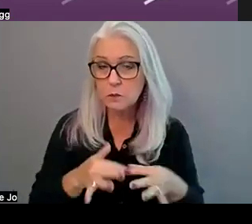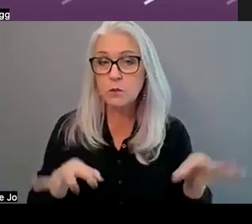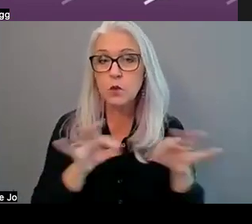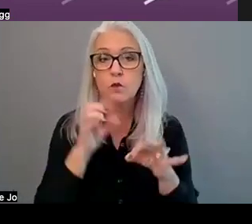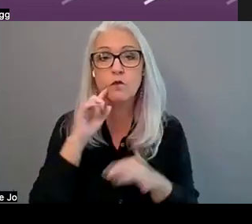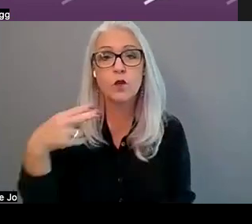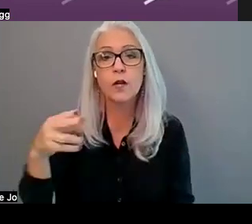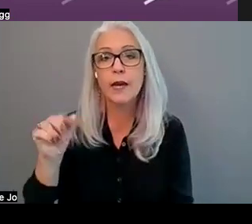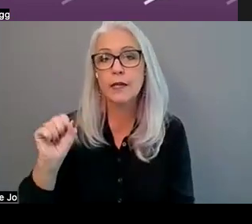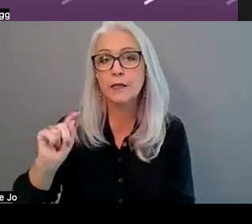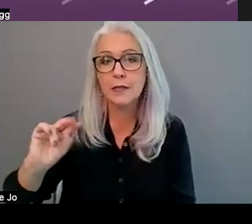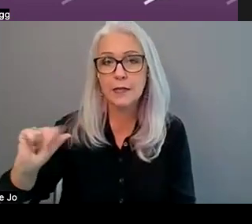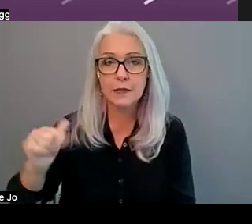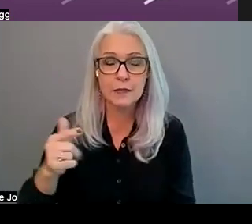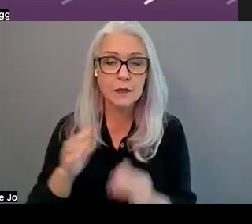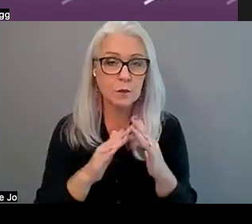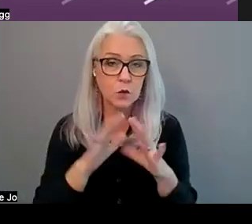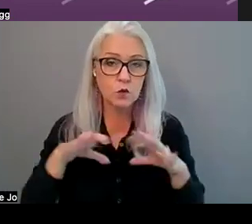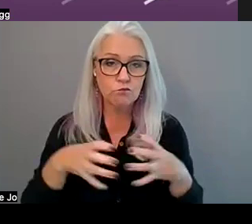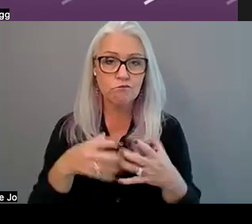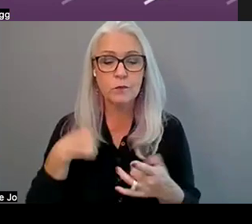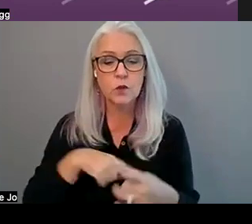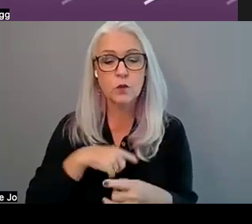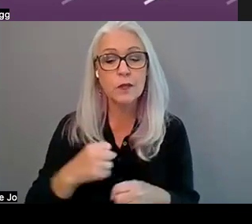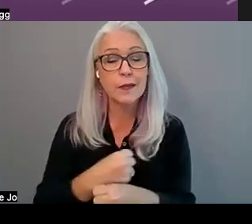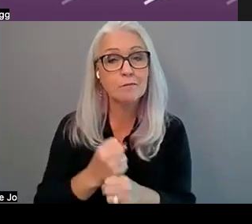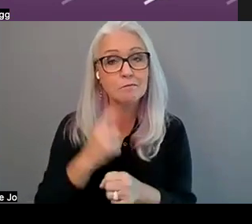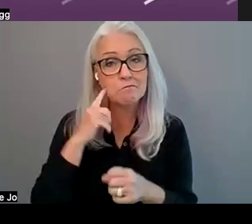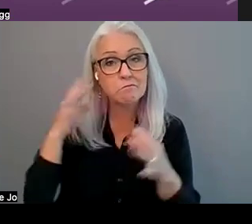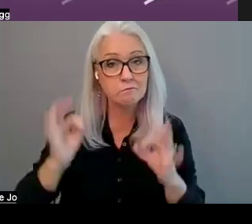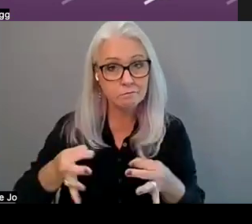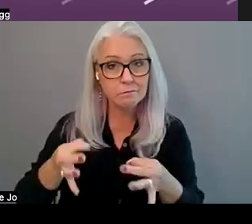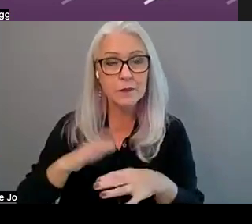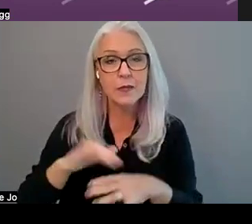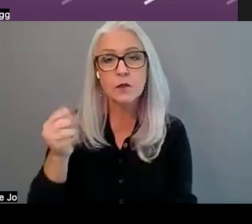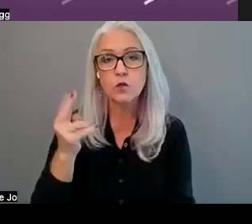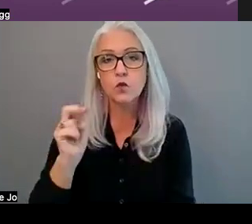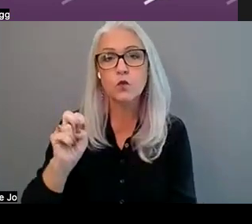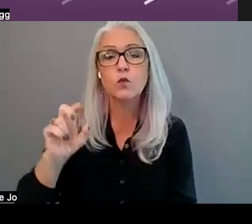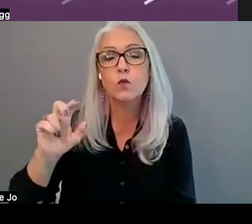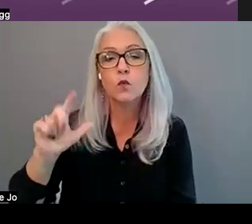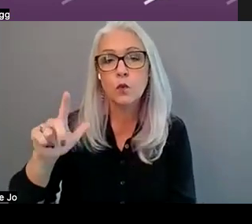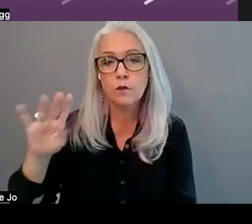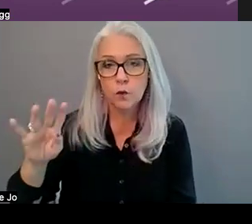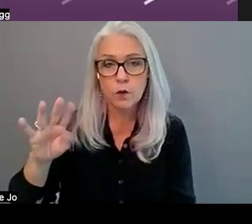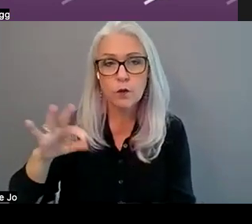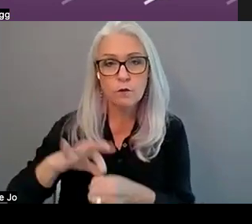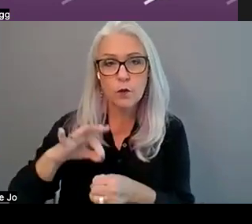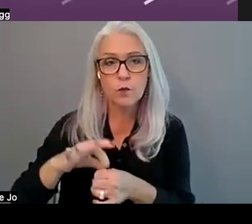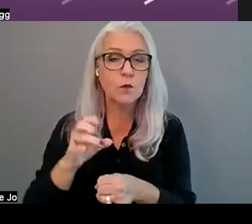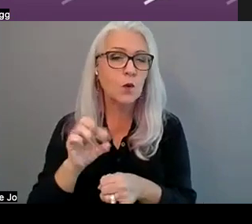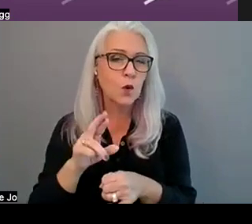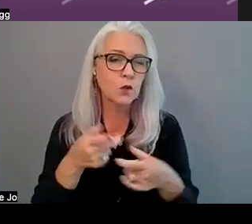community so that you can make an informed decision when you vote on June 24th or during early